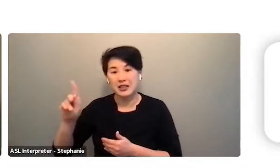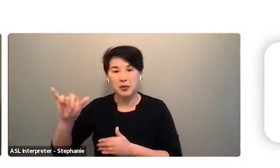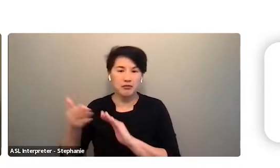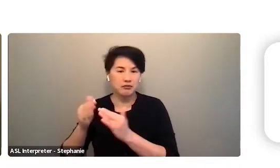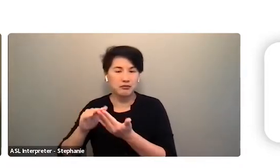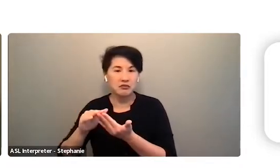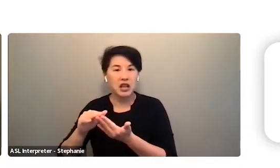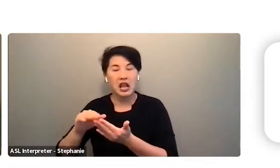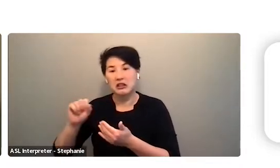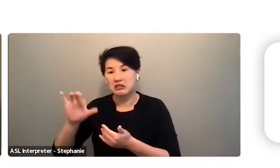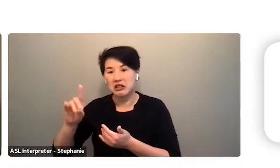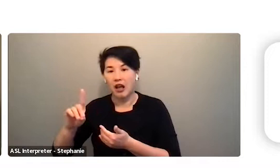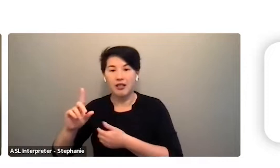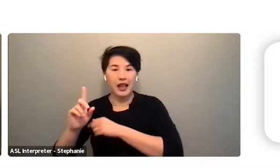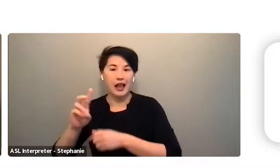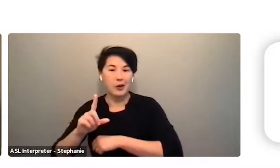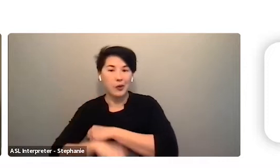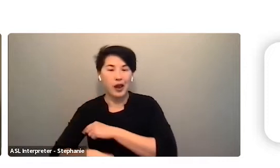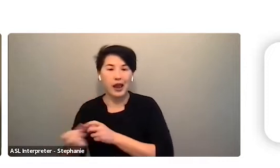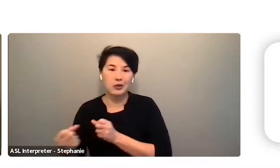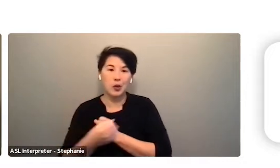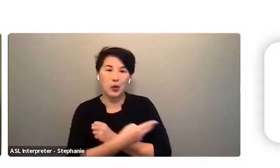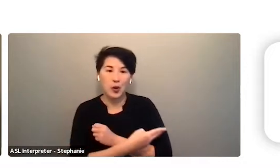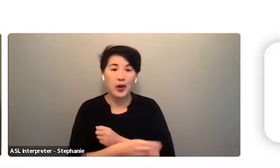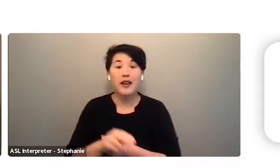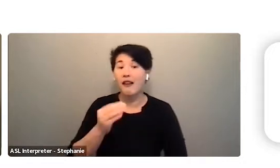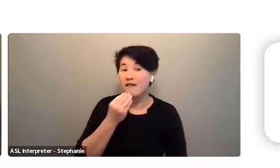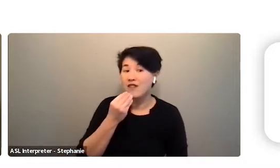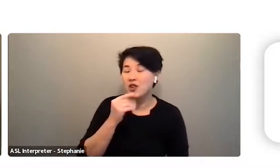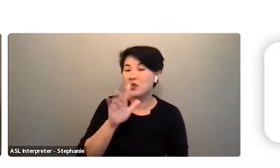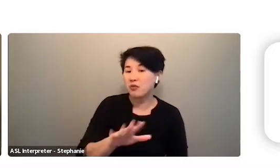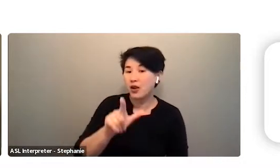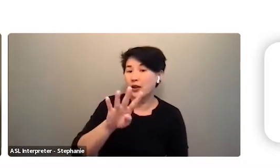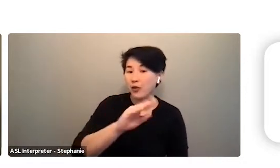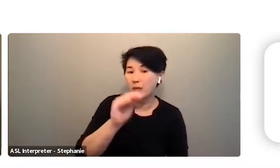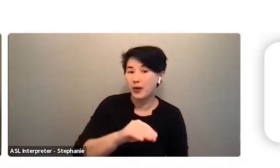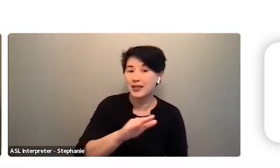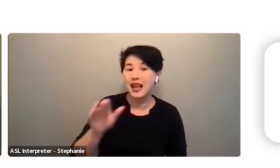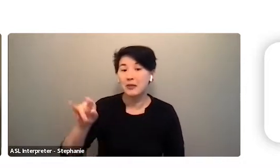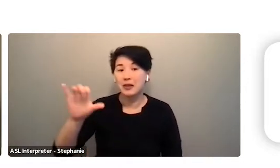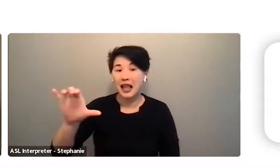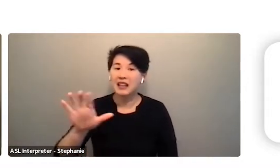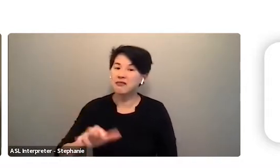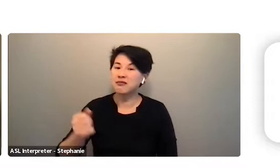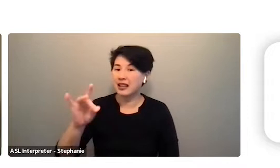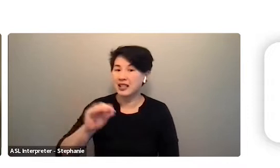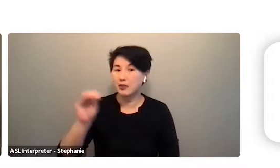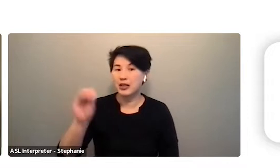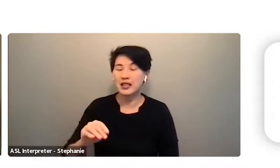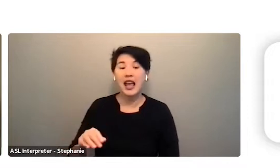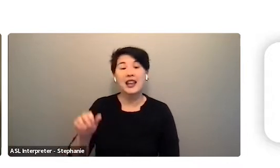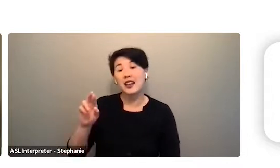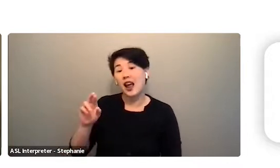at about 24%. Plastics accounted for over 18%, and rubber, leather, and textiles comprised